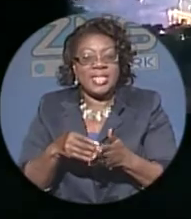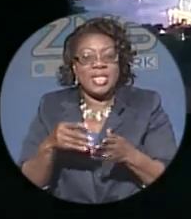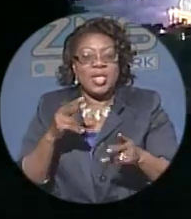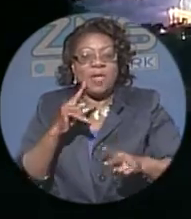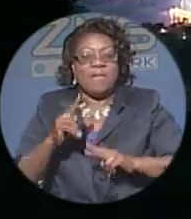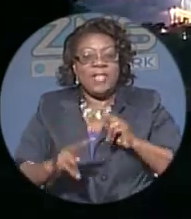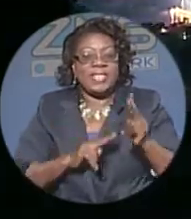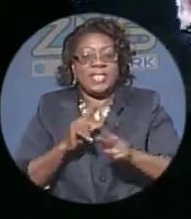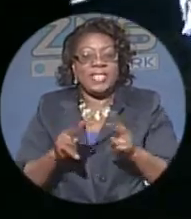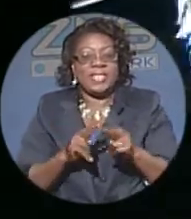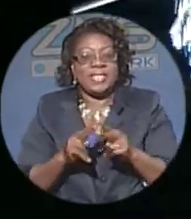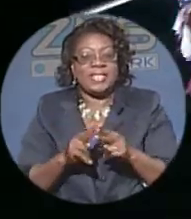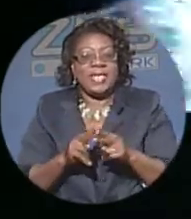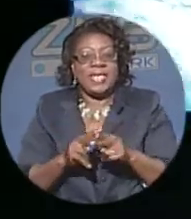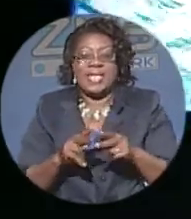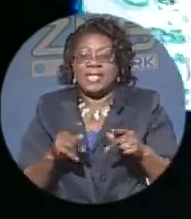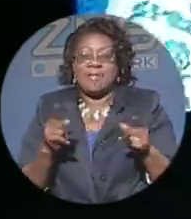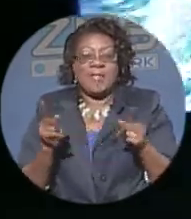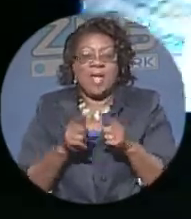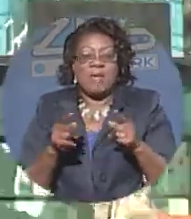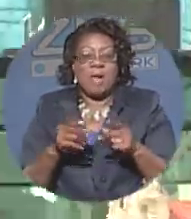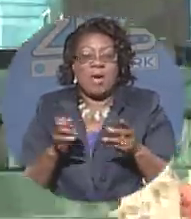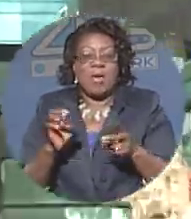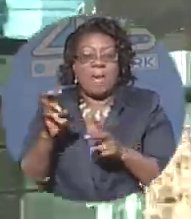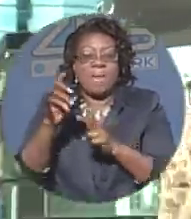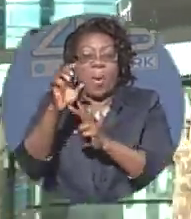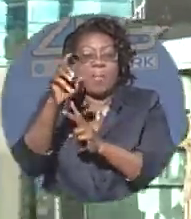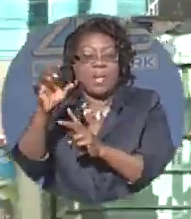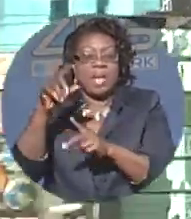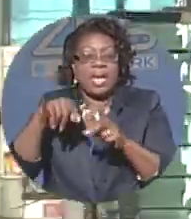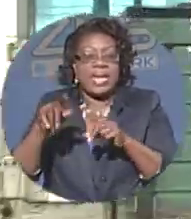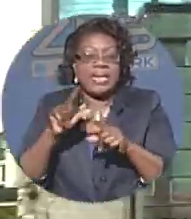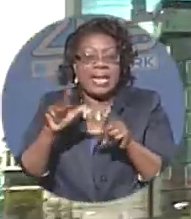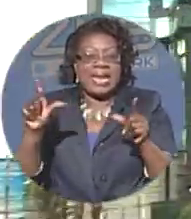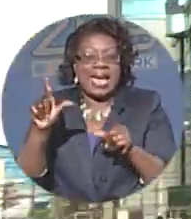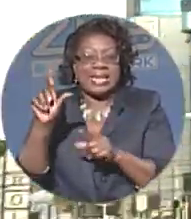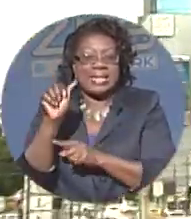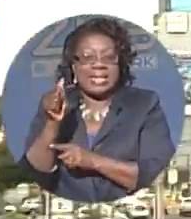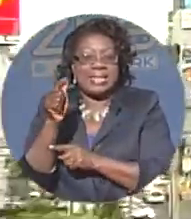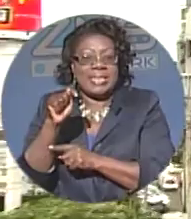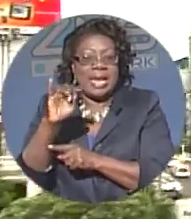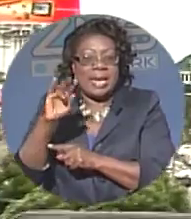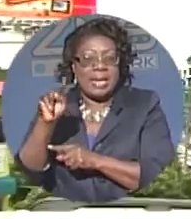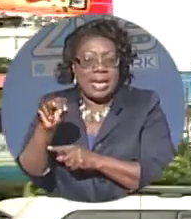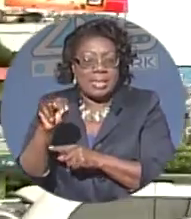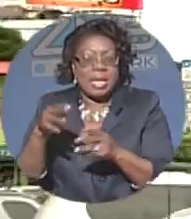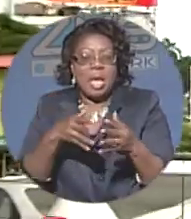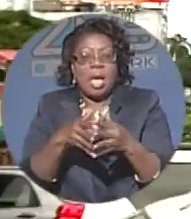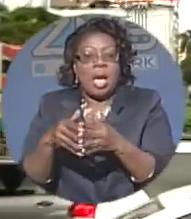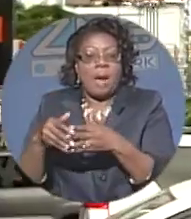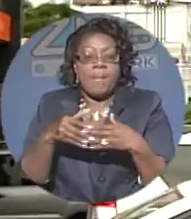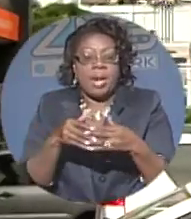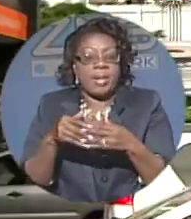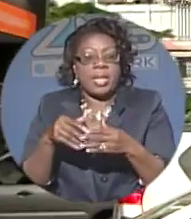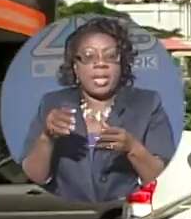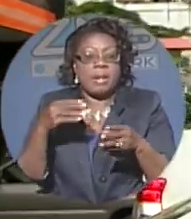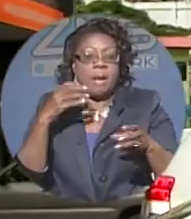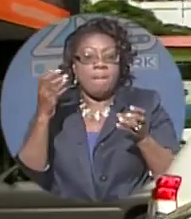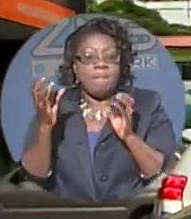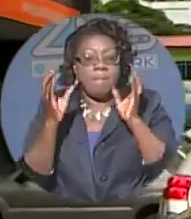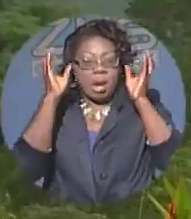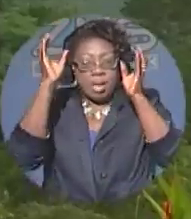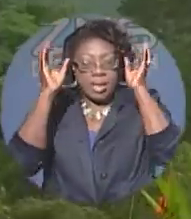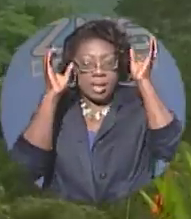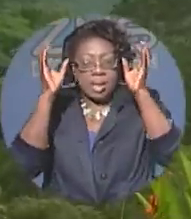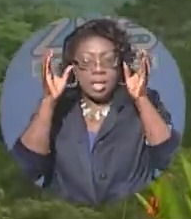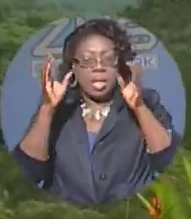hubs in the Latin American market. Its central location in Latin America makes it a first choice for visitors from the United States,